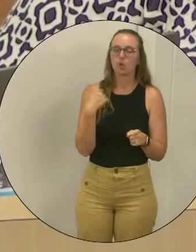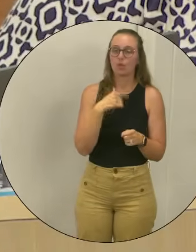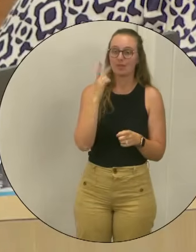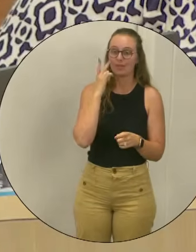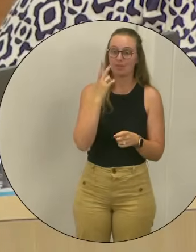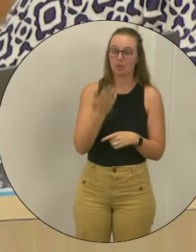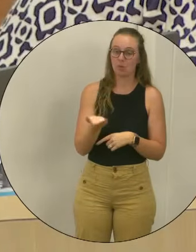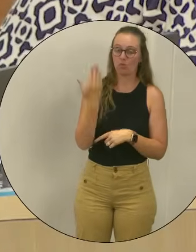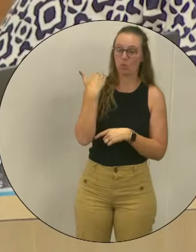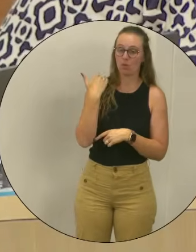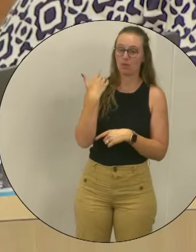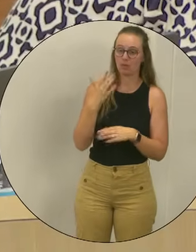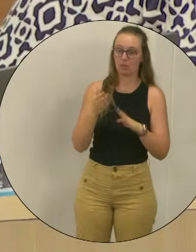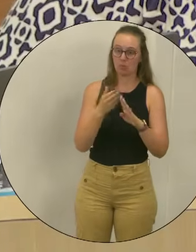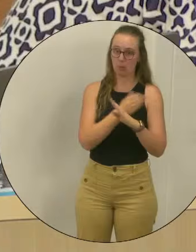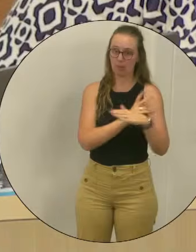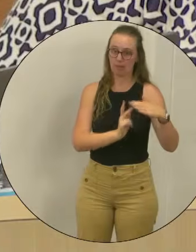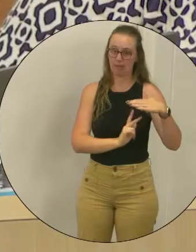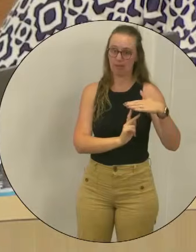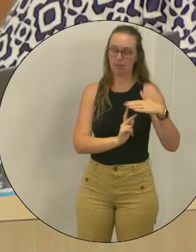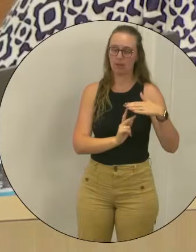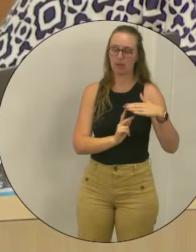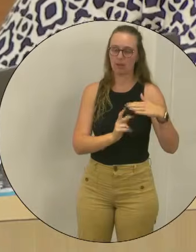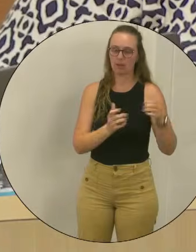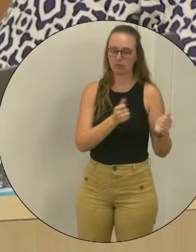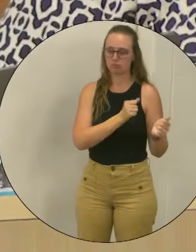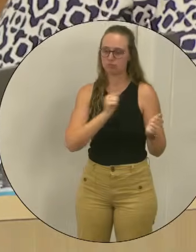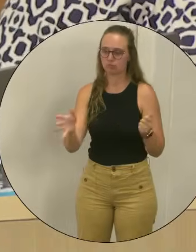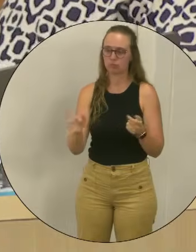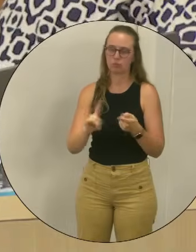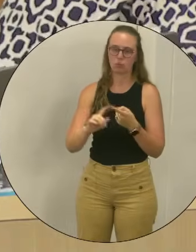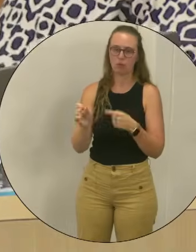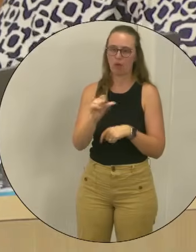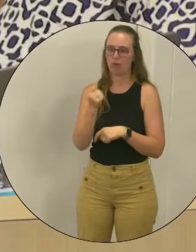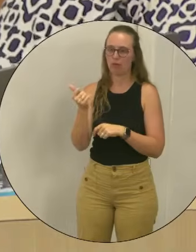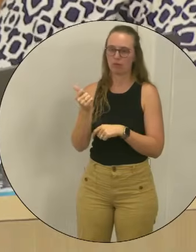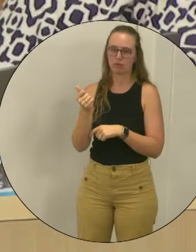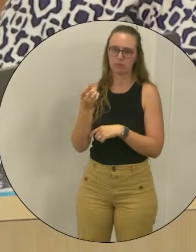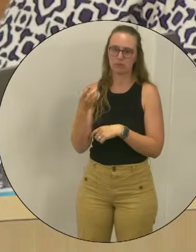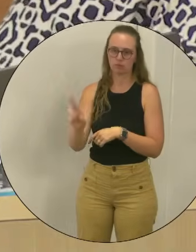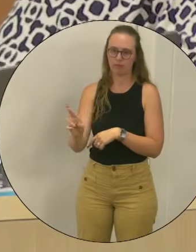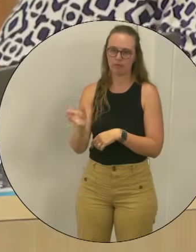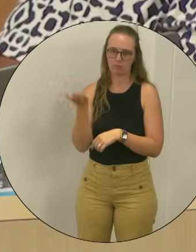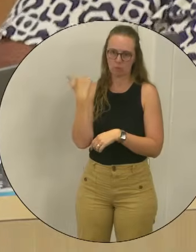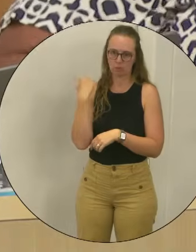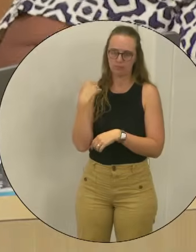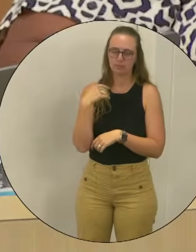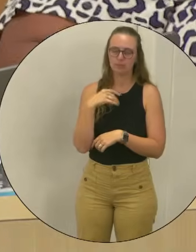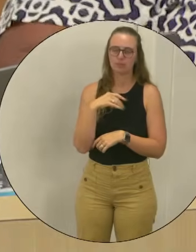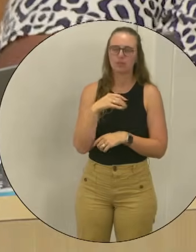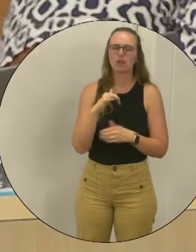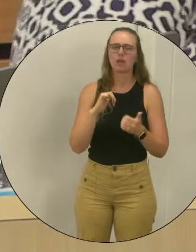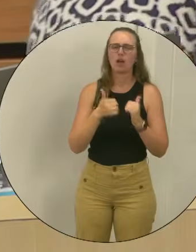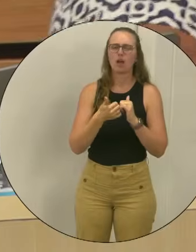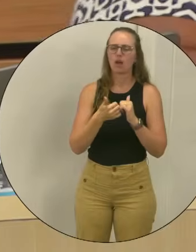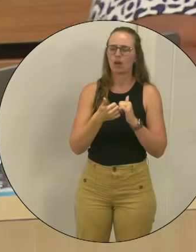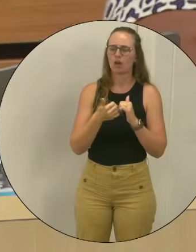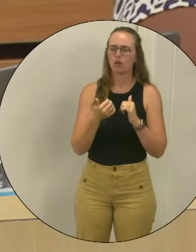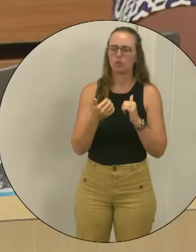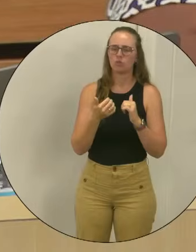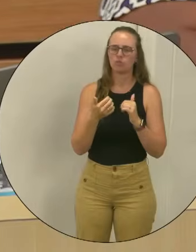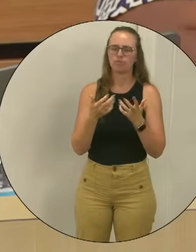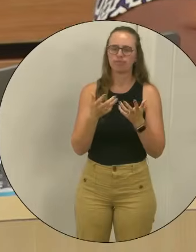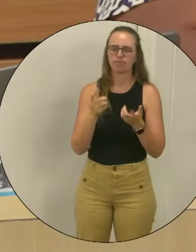in the past that pre-K, was thrown into other bills, right? How would we handle that situation if we